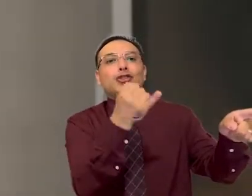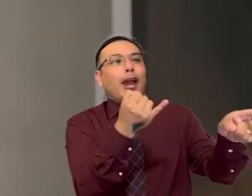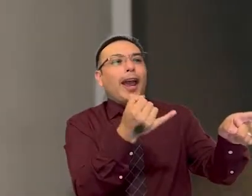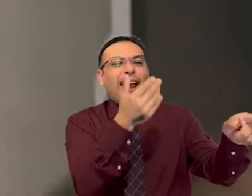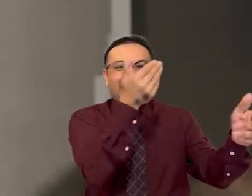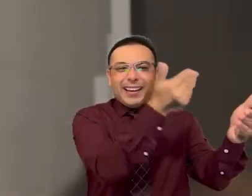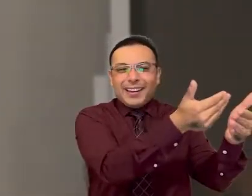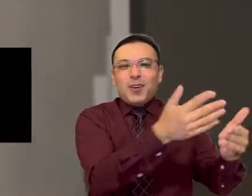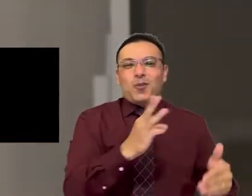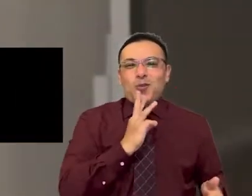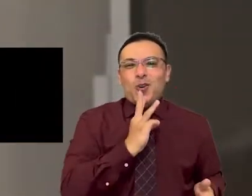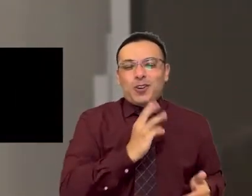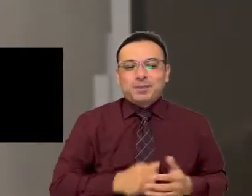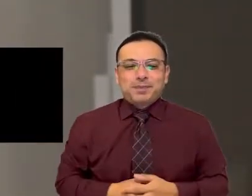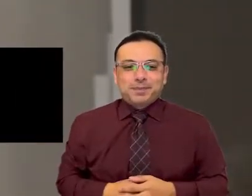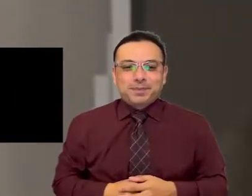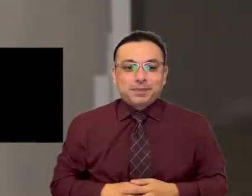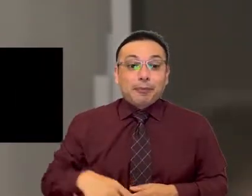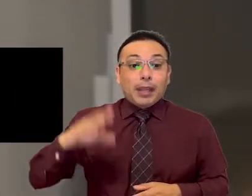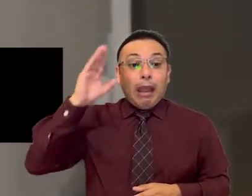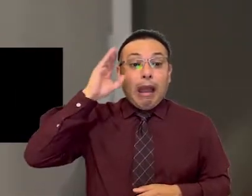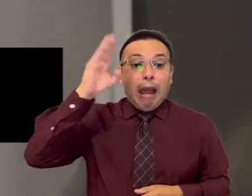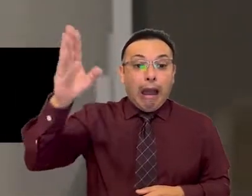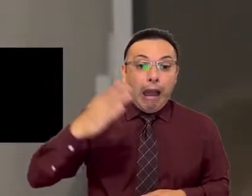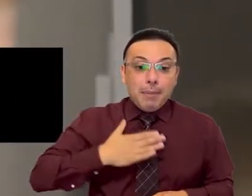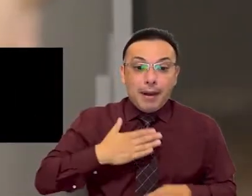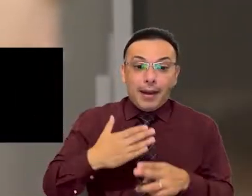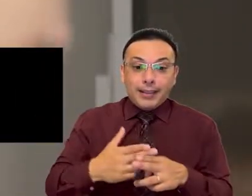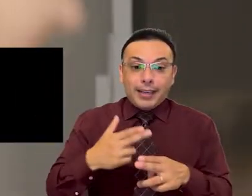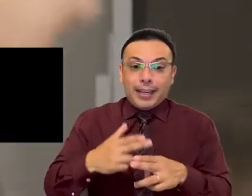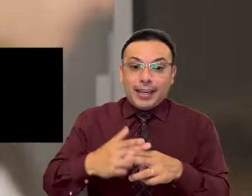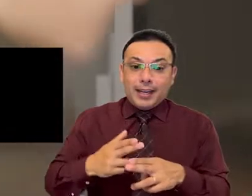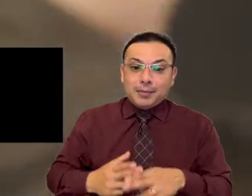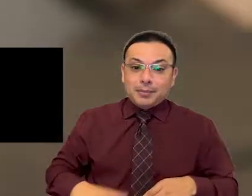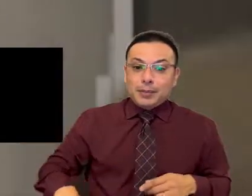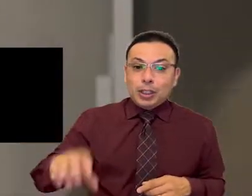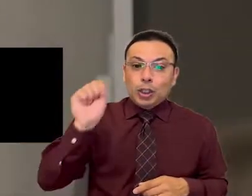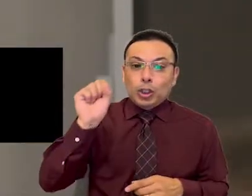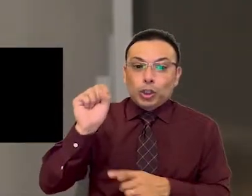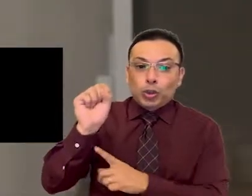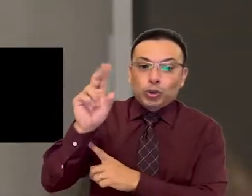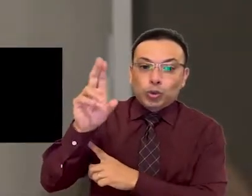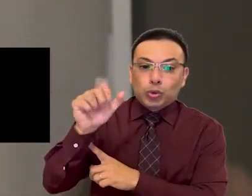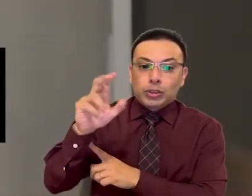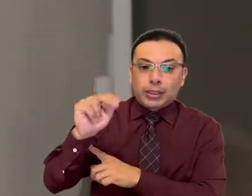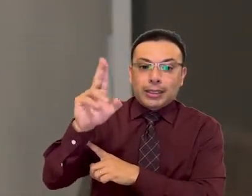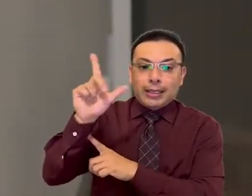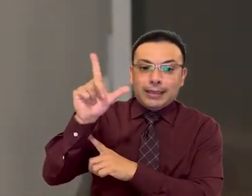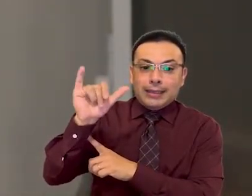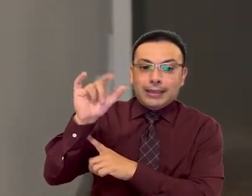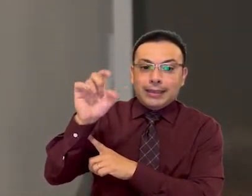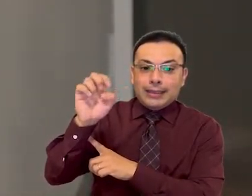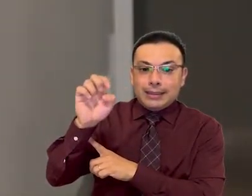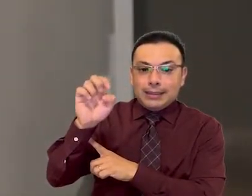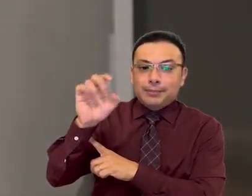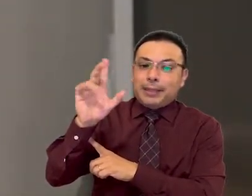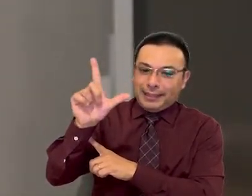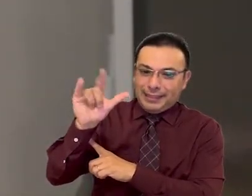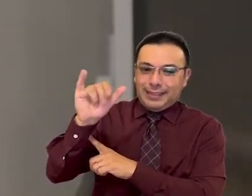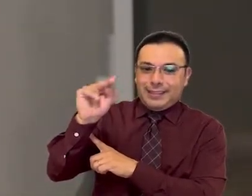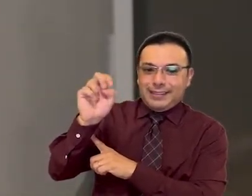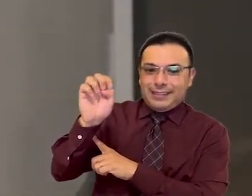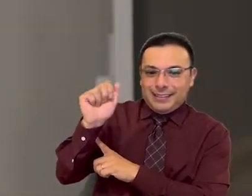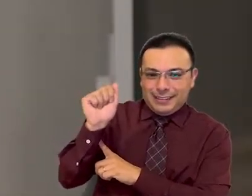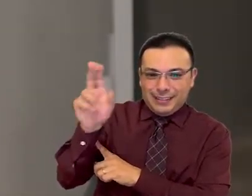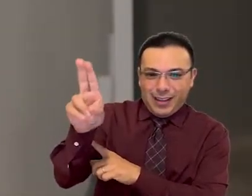Good evening, everyone. I'm Susan Lenow. I'm the Community Engagement Manager for Long Island, so working across the stakeholder teams in all the regions.